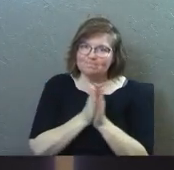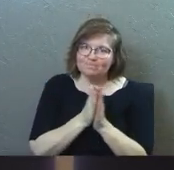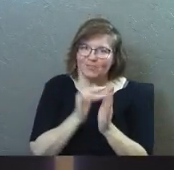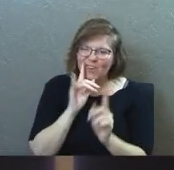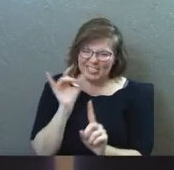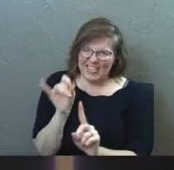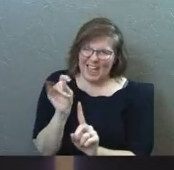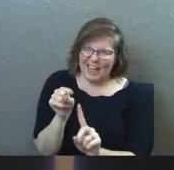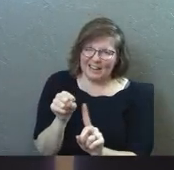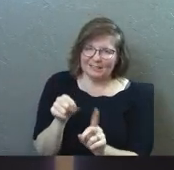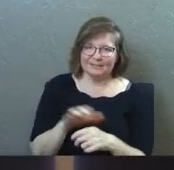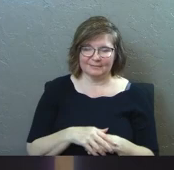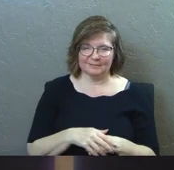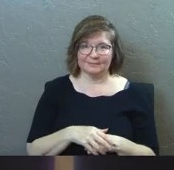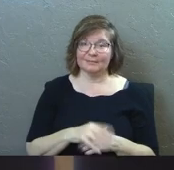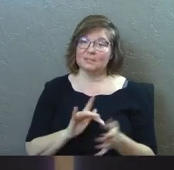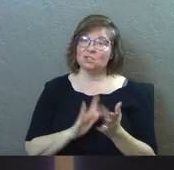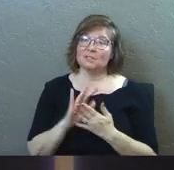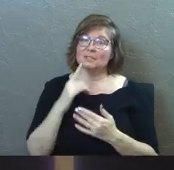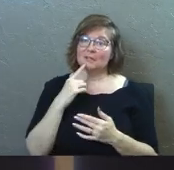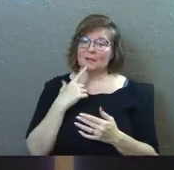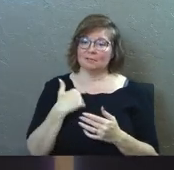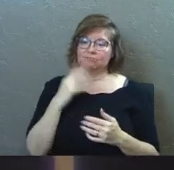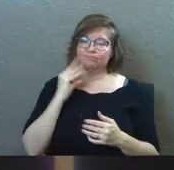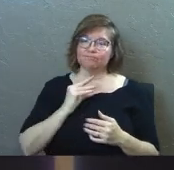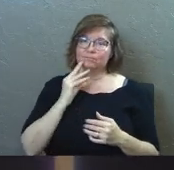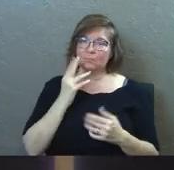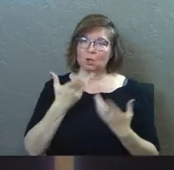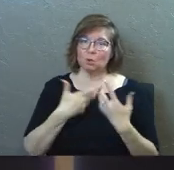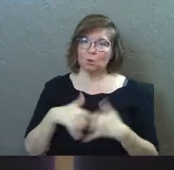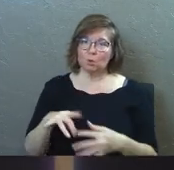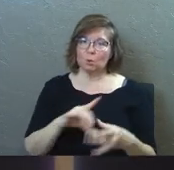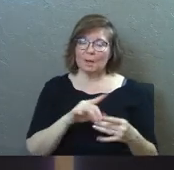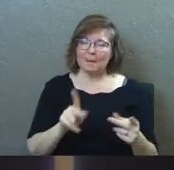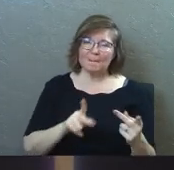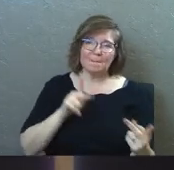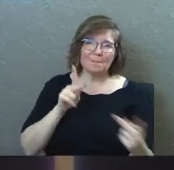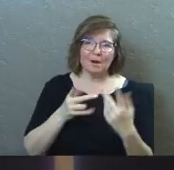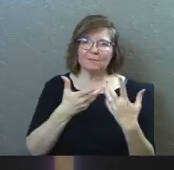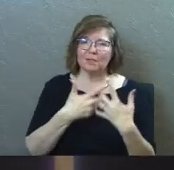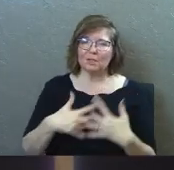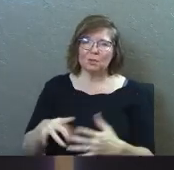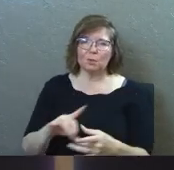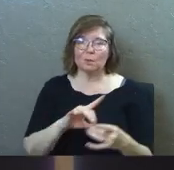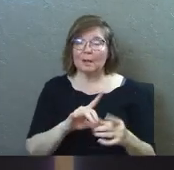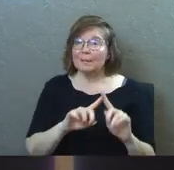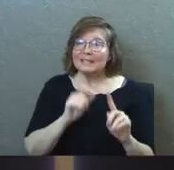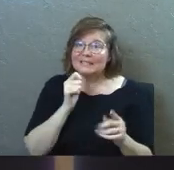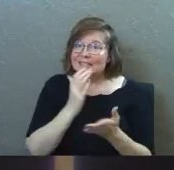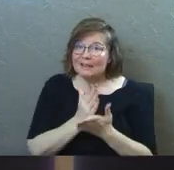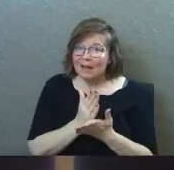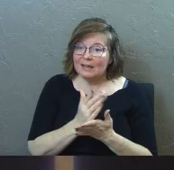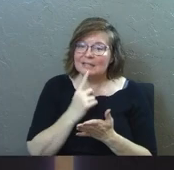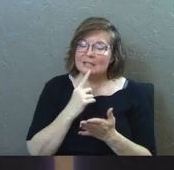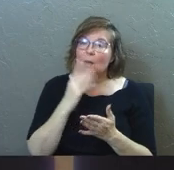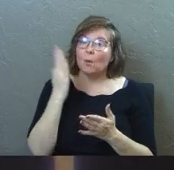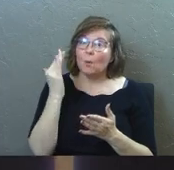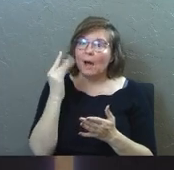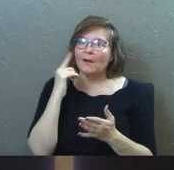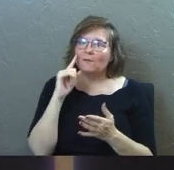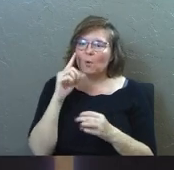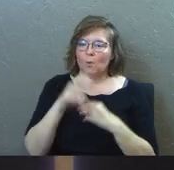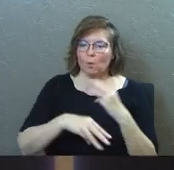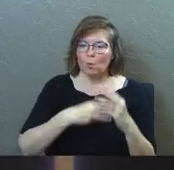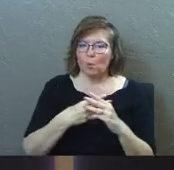for. See, Jesus said, may they experience unity, perfect unity. But he didn't stop there. He said, so that the world may